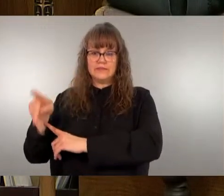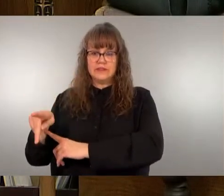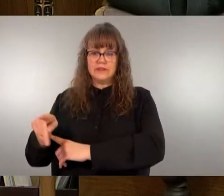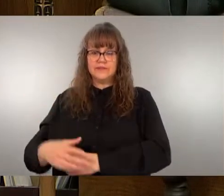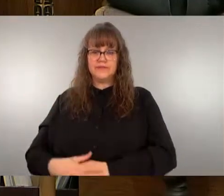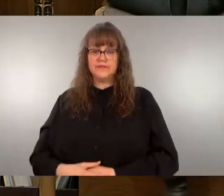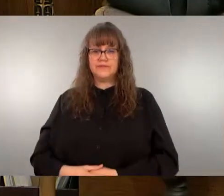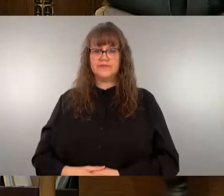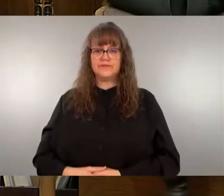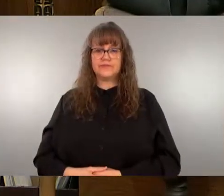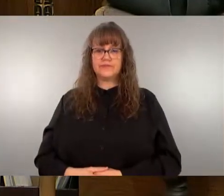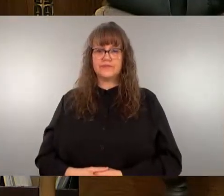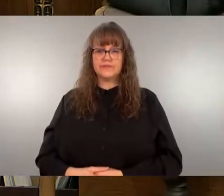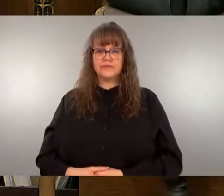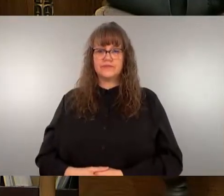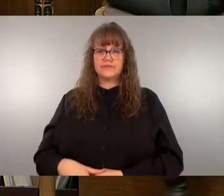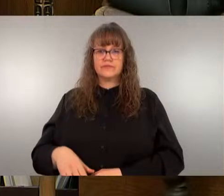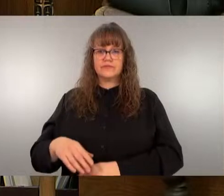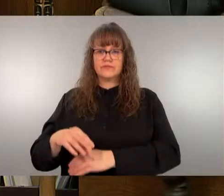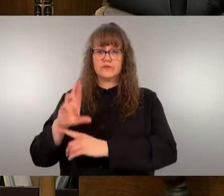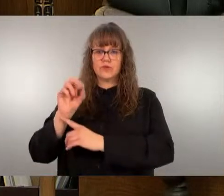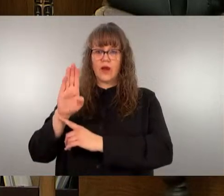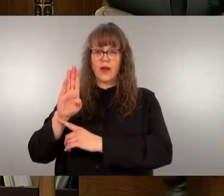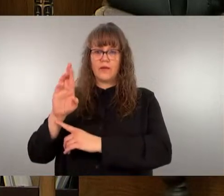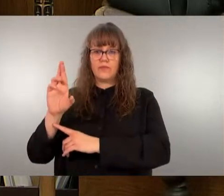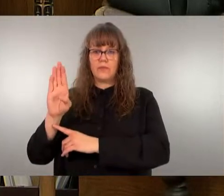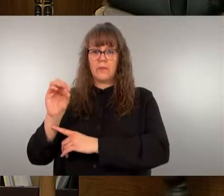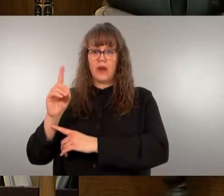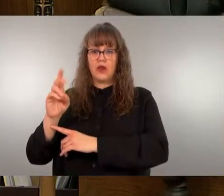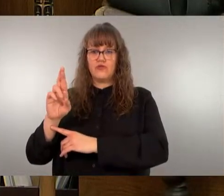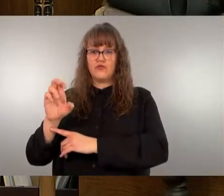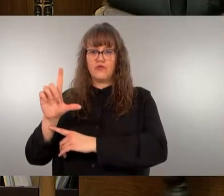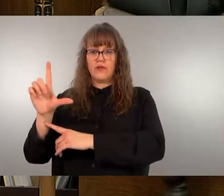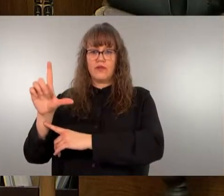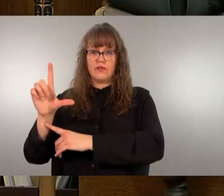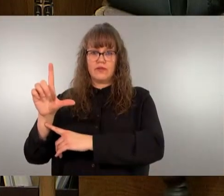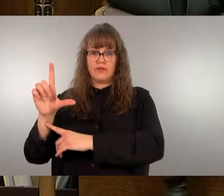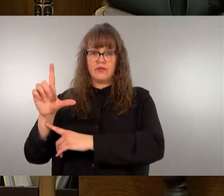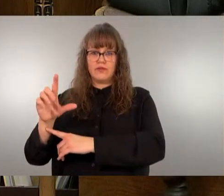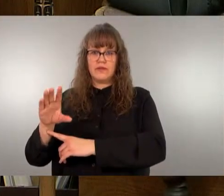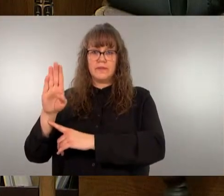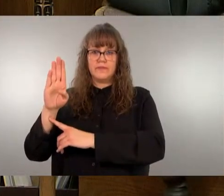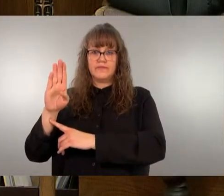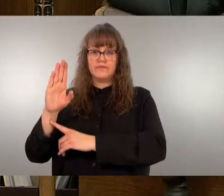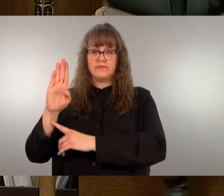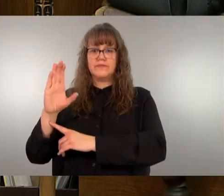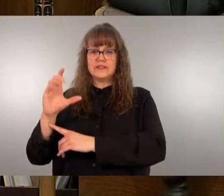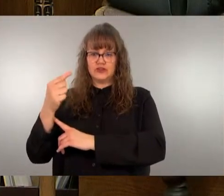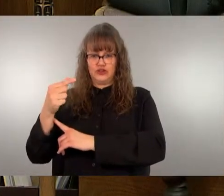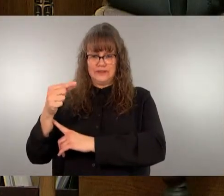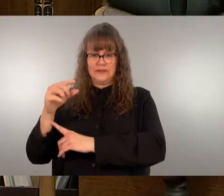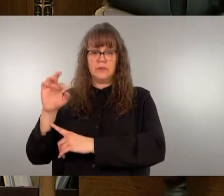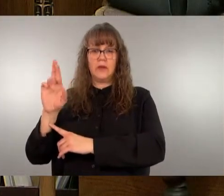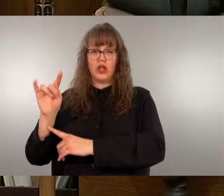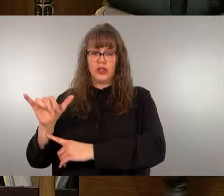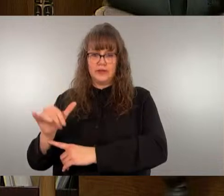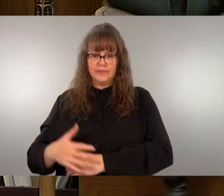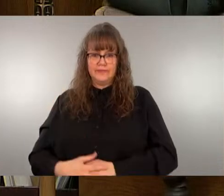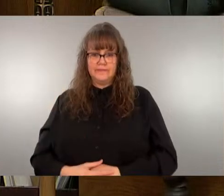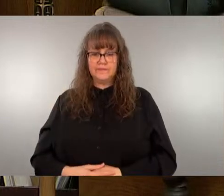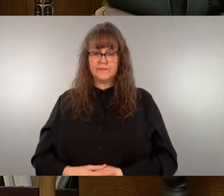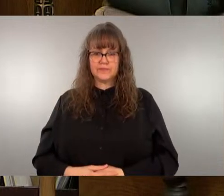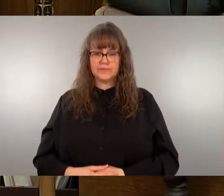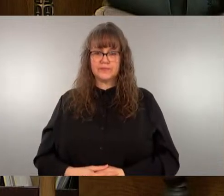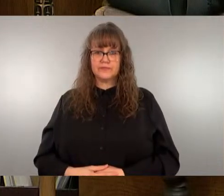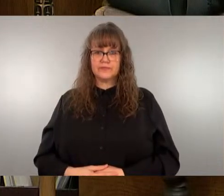Rob Botterill, BC Green Party. Saanich South, Lana Popham, BC NDP. Salmonarn